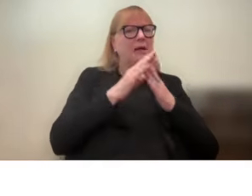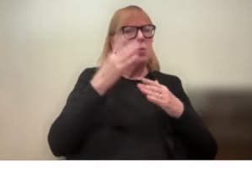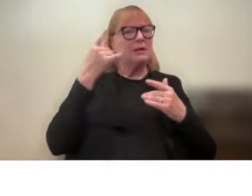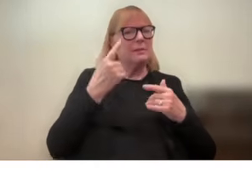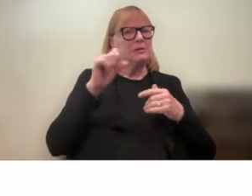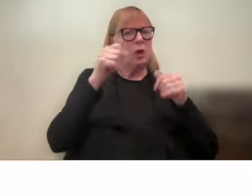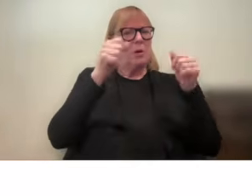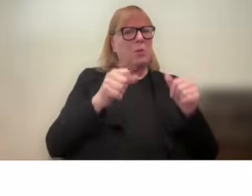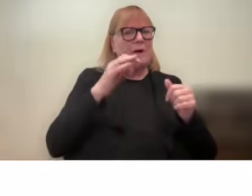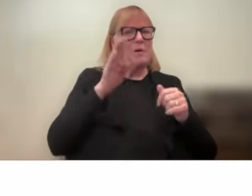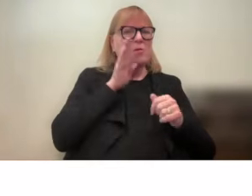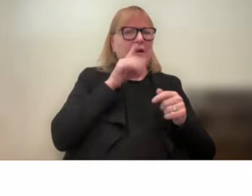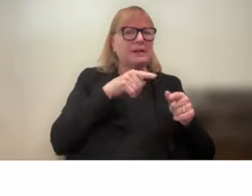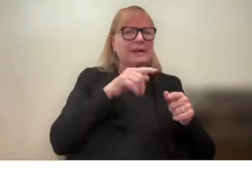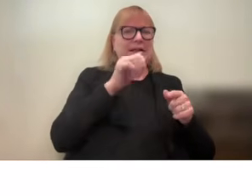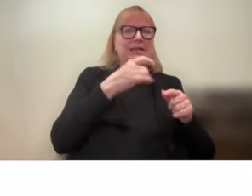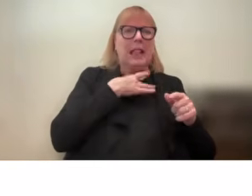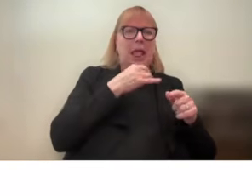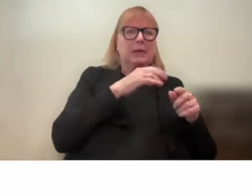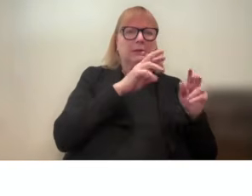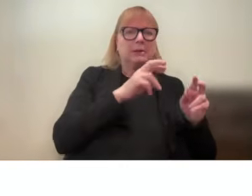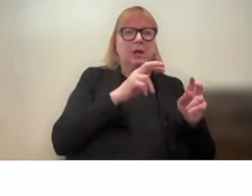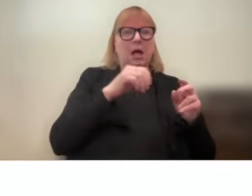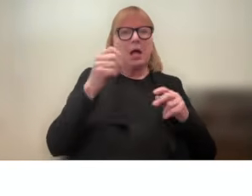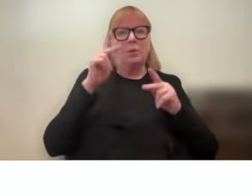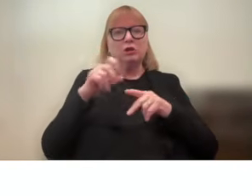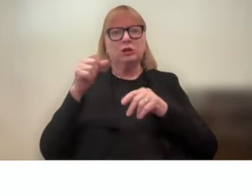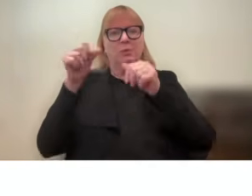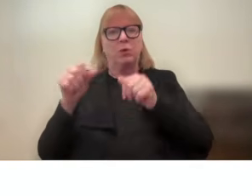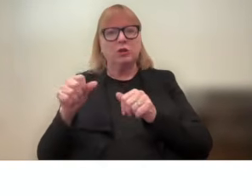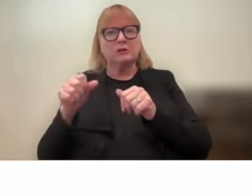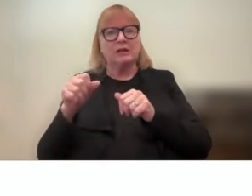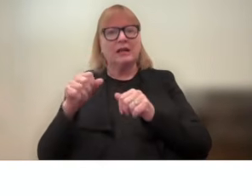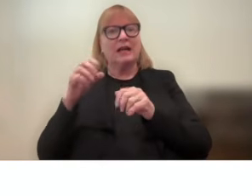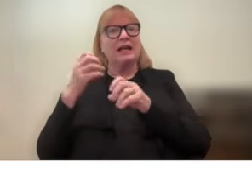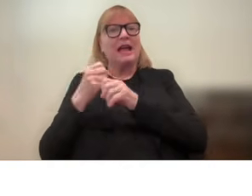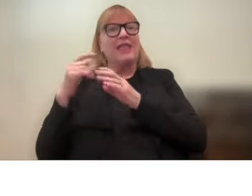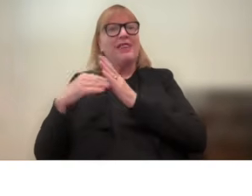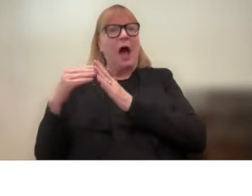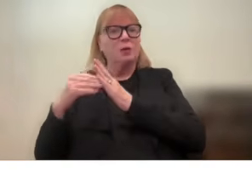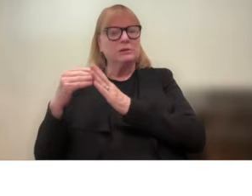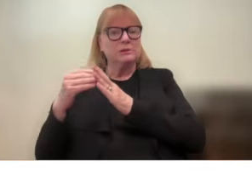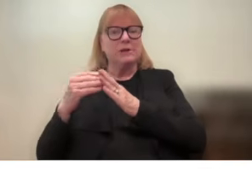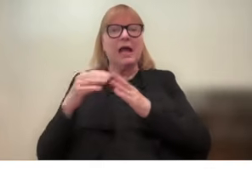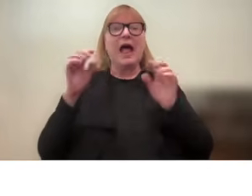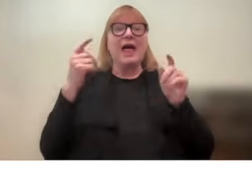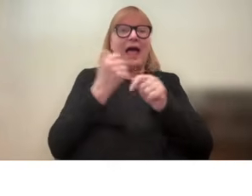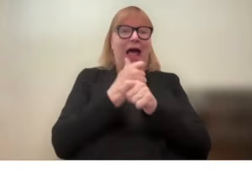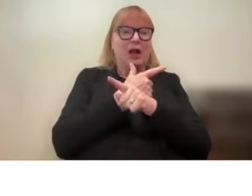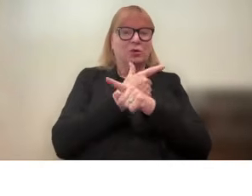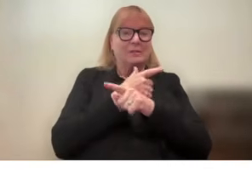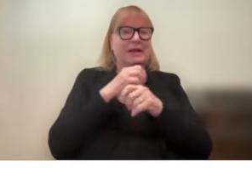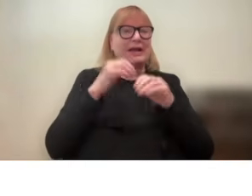someone's post of breakfast get 10 likes and another person's post get thousands? The algorithm isn't